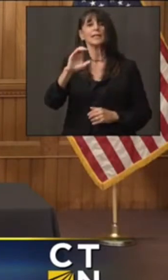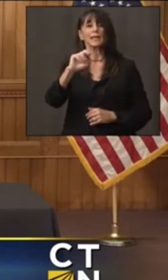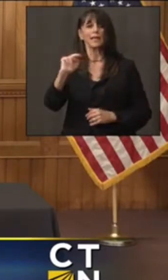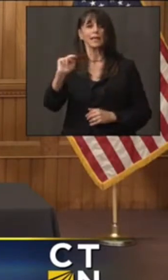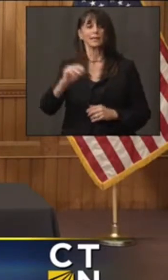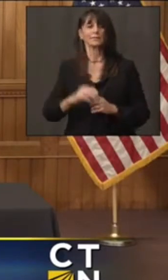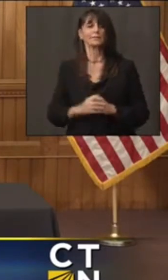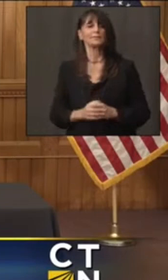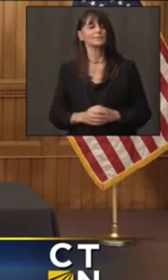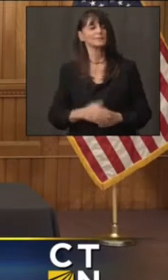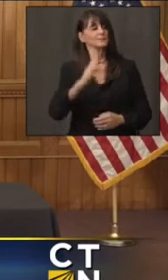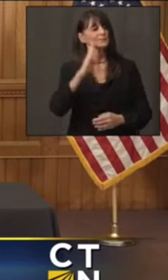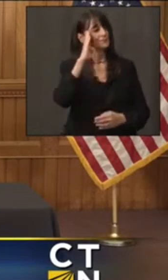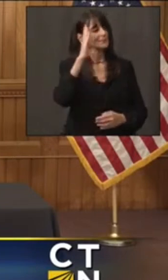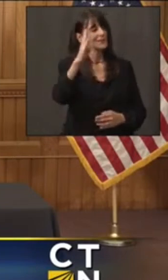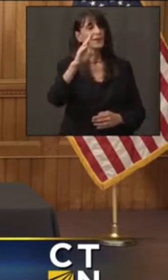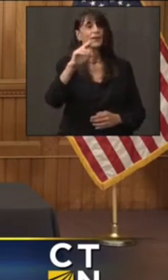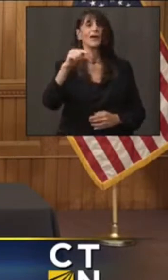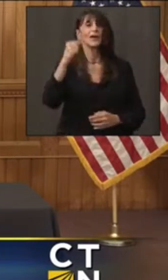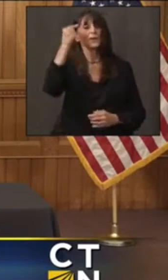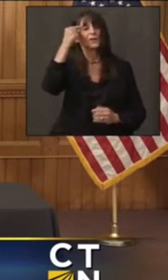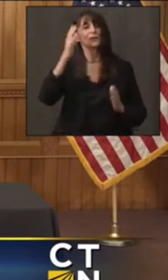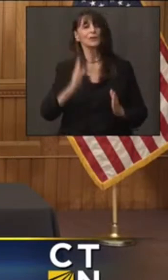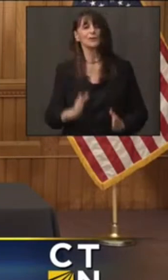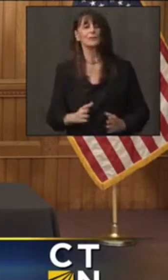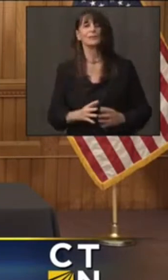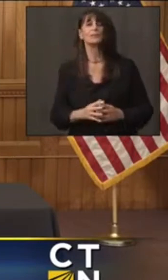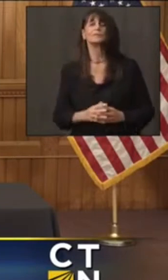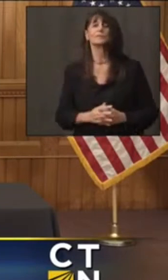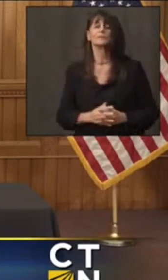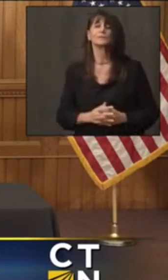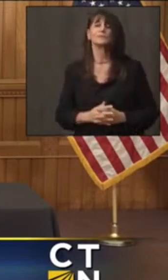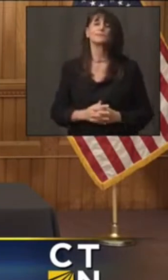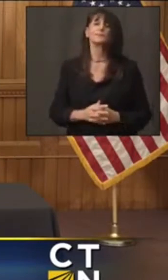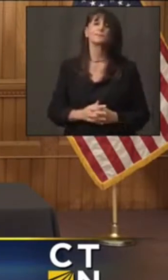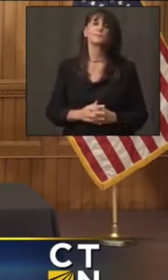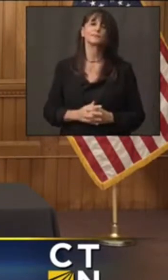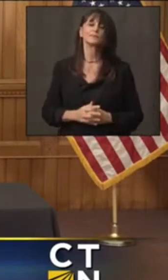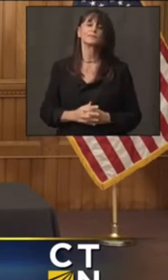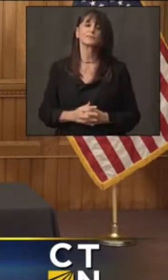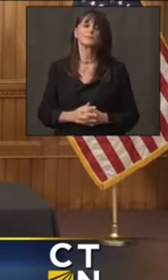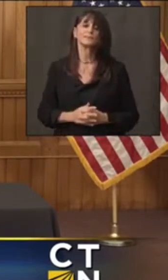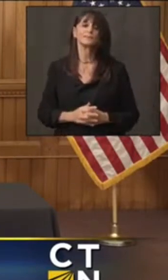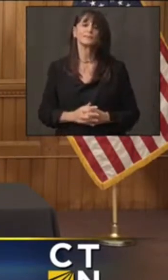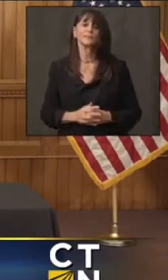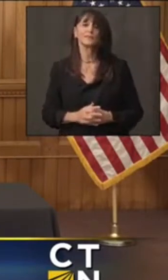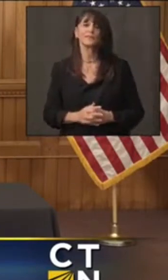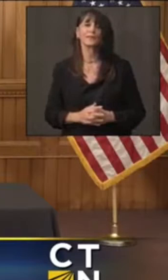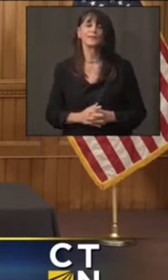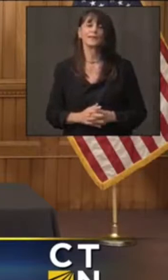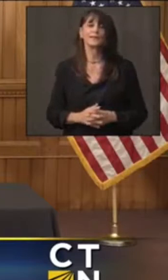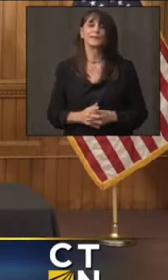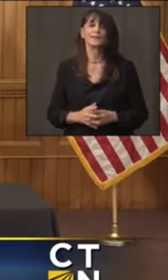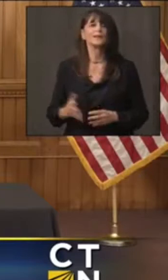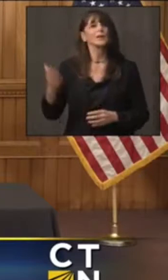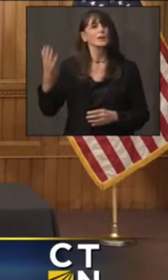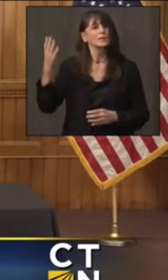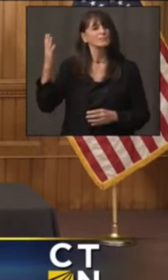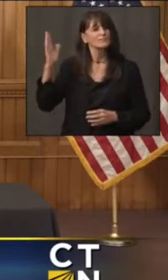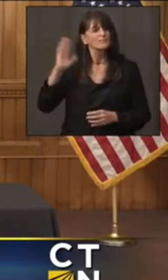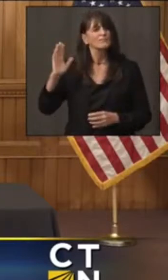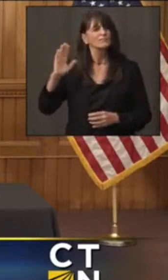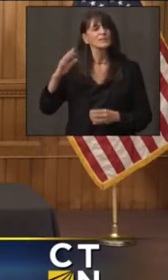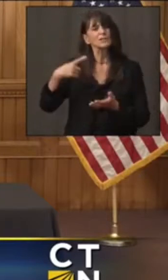Hi, Governor Matt Austin with NBC Connecticut. I know earlier, we had talked about how you wanted to focus some more on